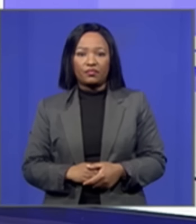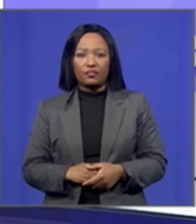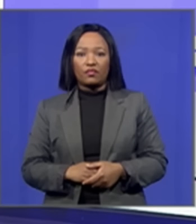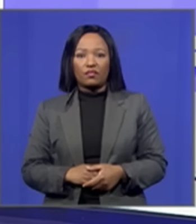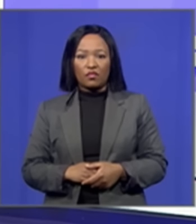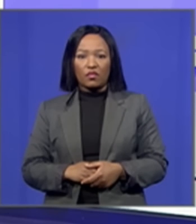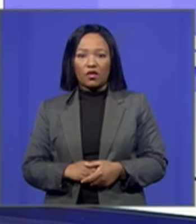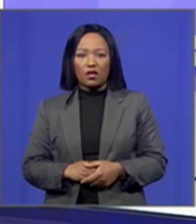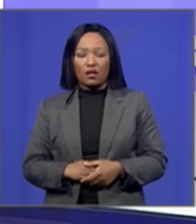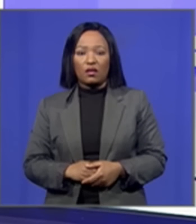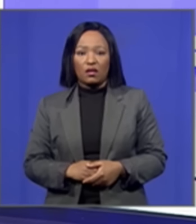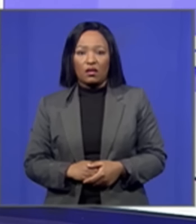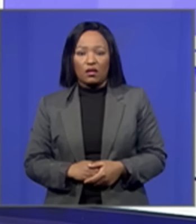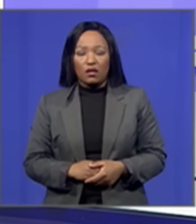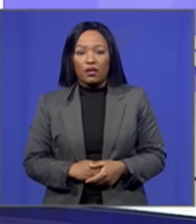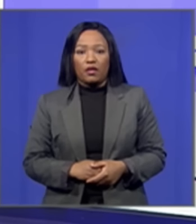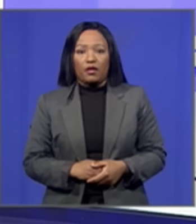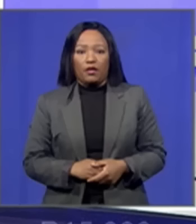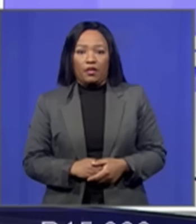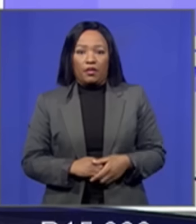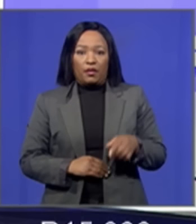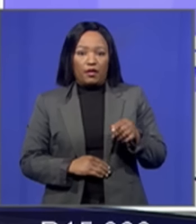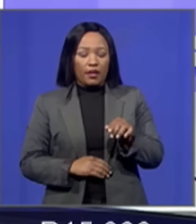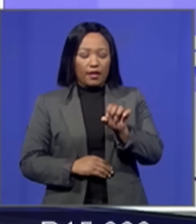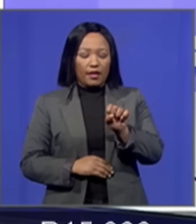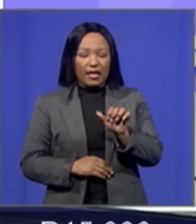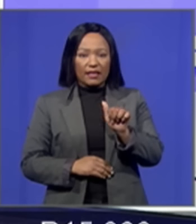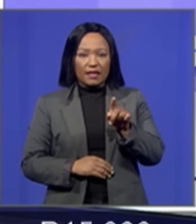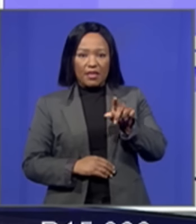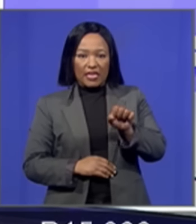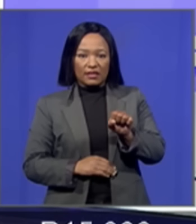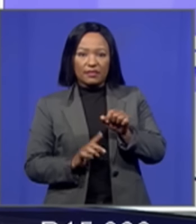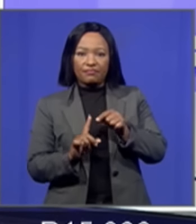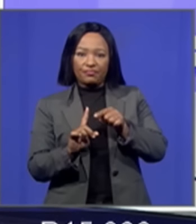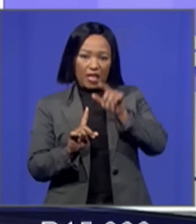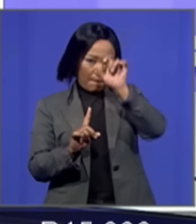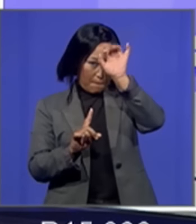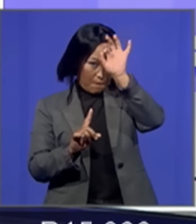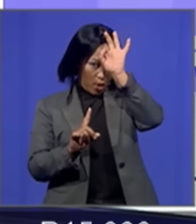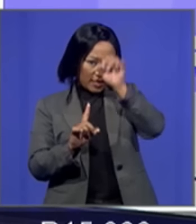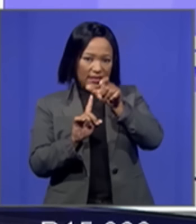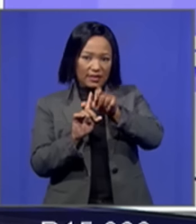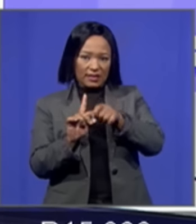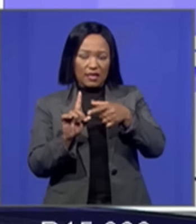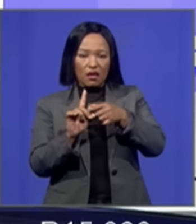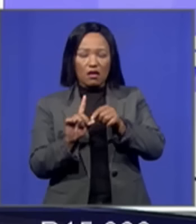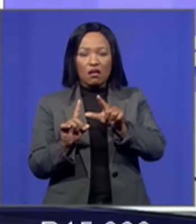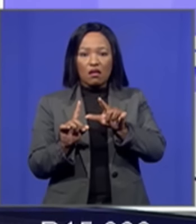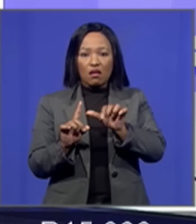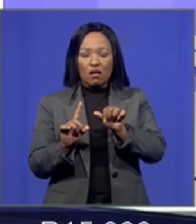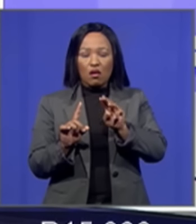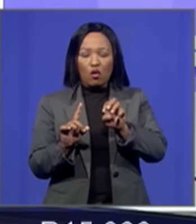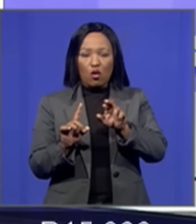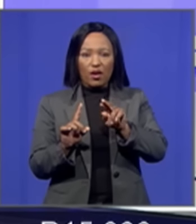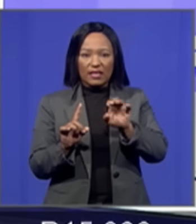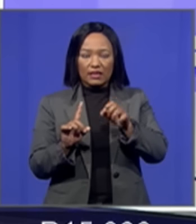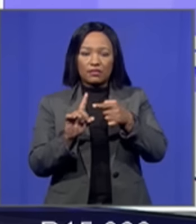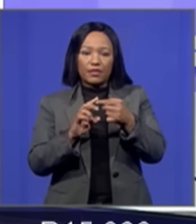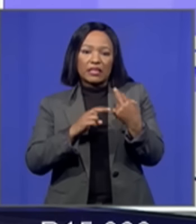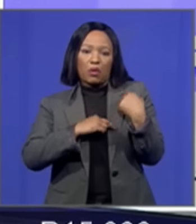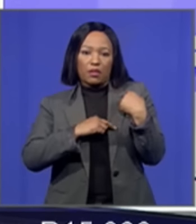Mosekaseki mogolo wa dibetsa kwa SAPS Mokapteni Lawrence Makgotlwe o reboletse beili ya diranta di le 15,000